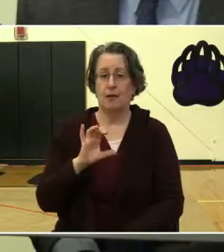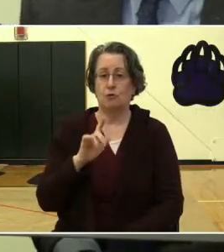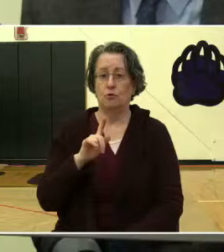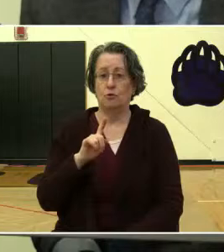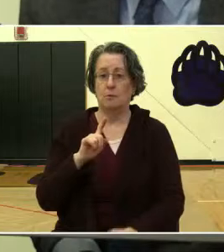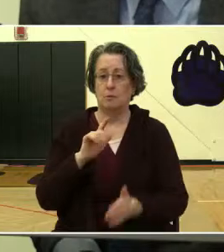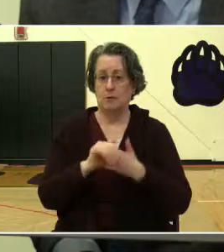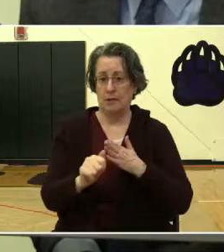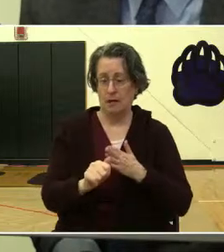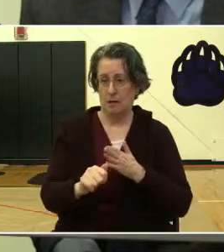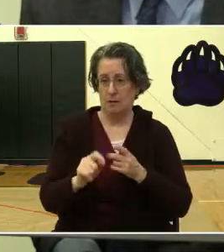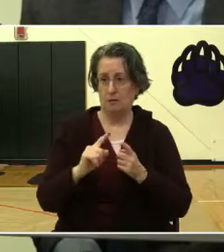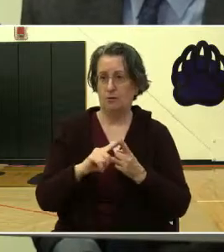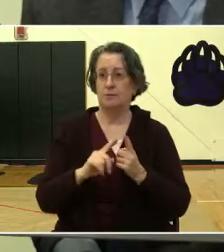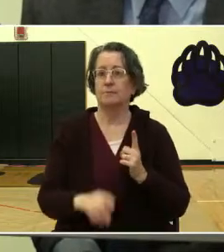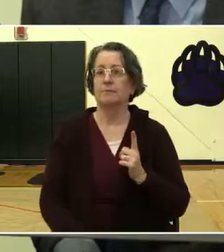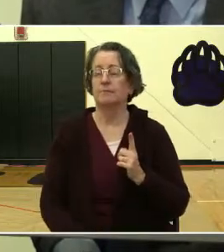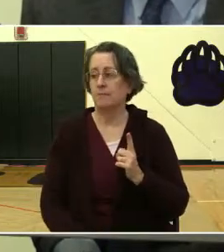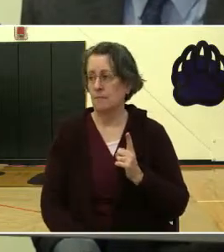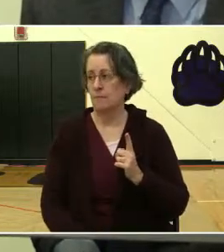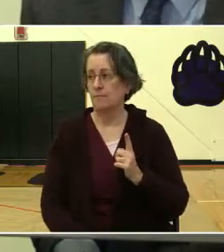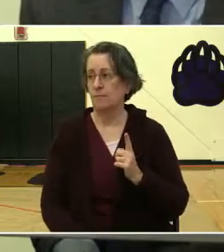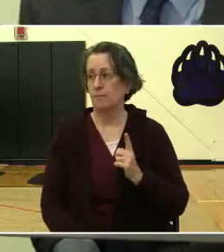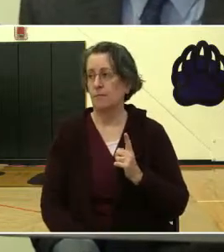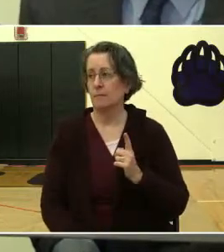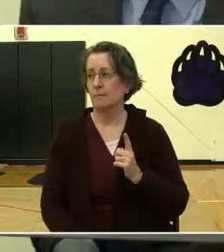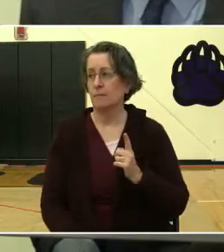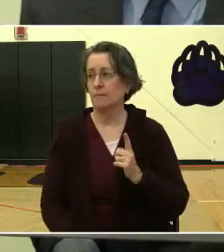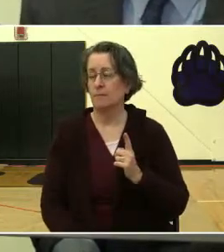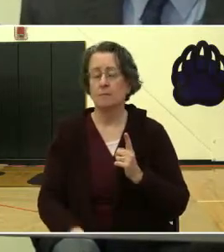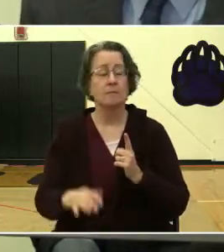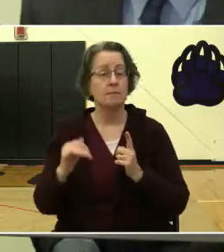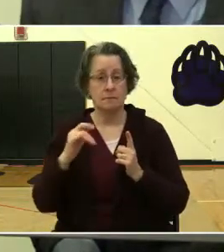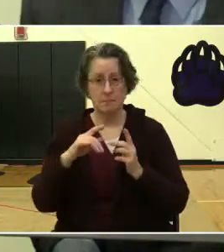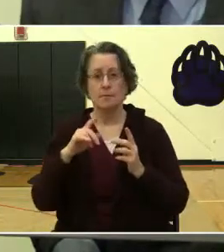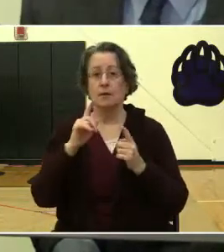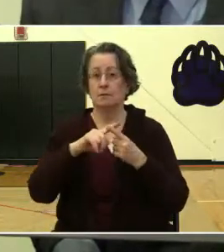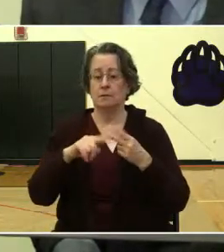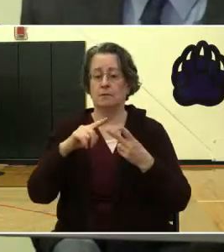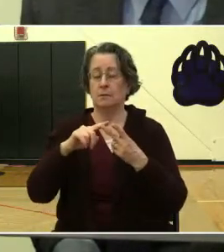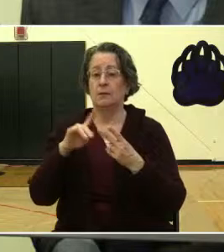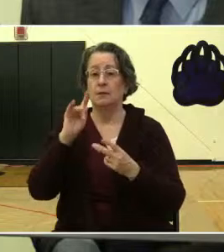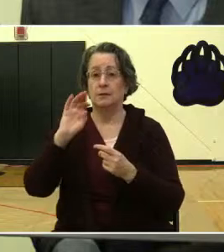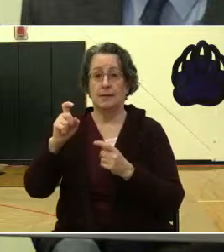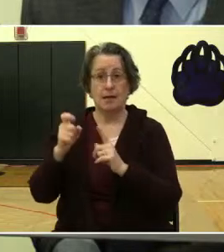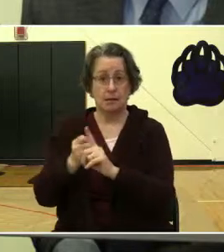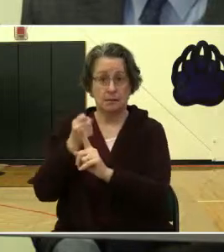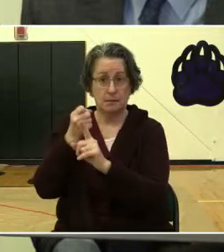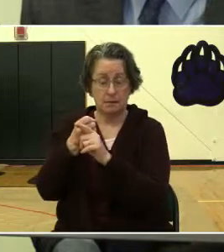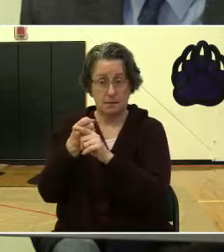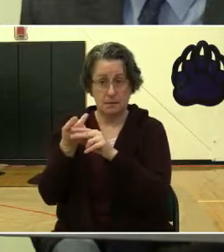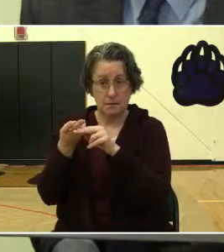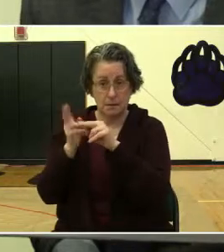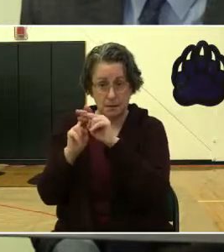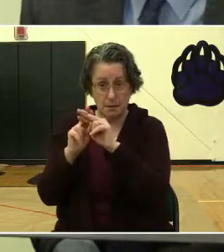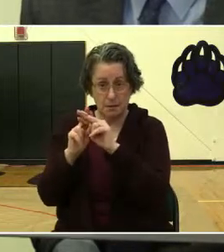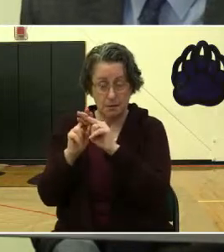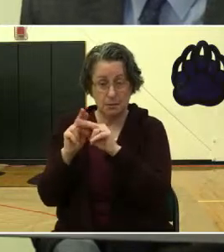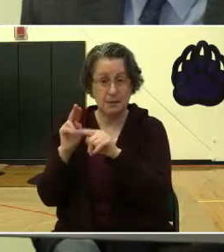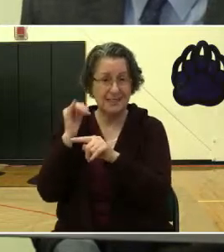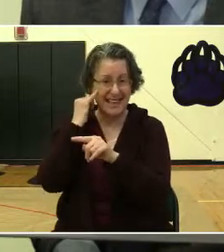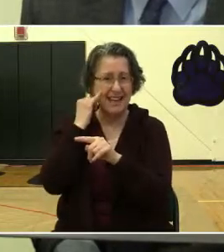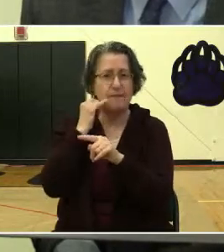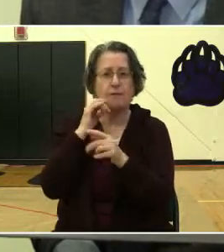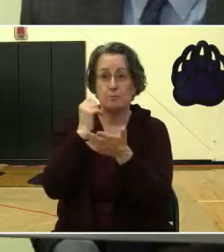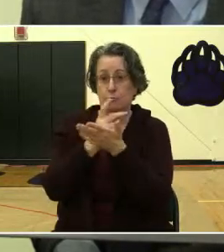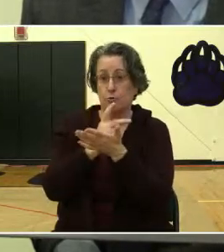821 um and uh the question on what would the tax in uh rate increase be for the the budget that's being proposed